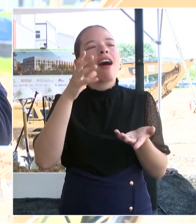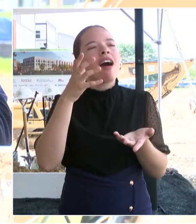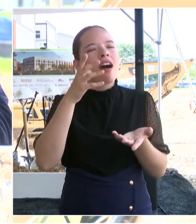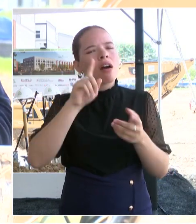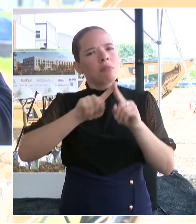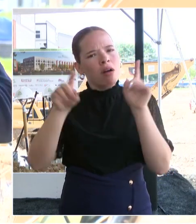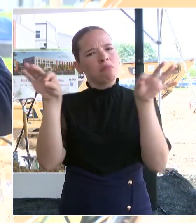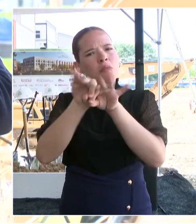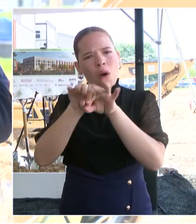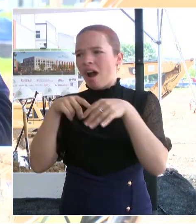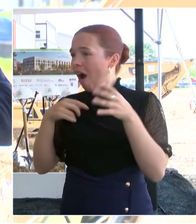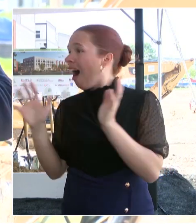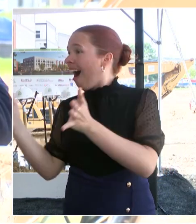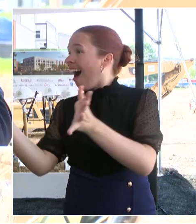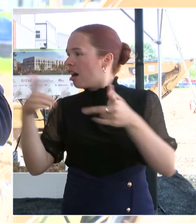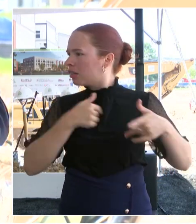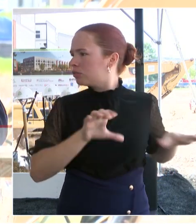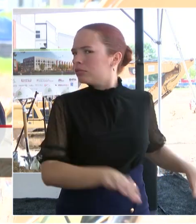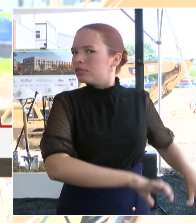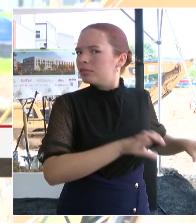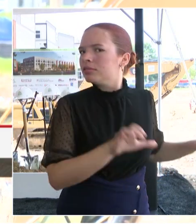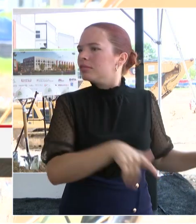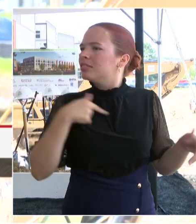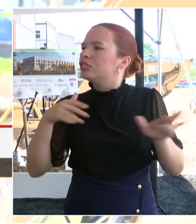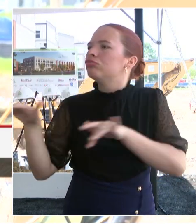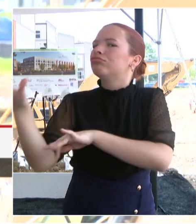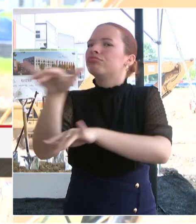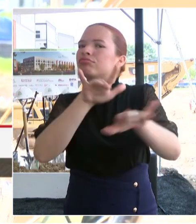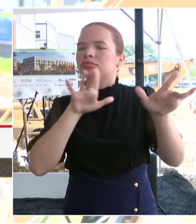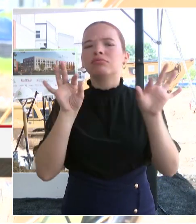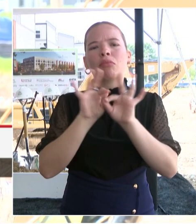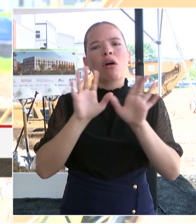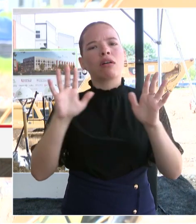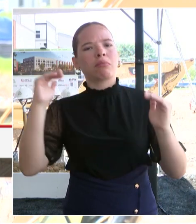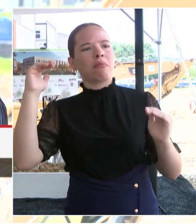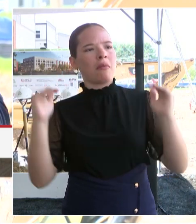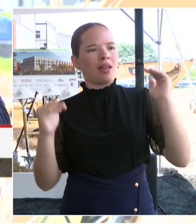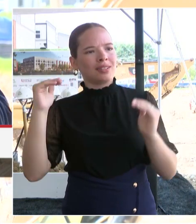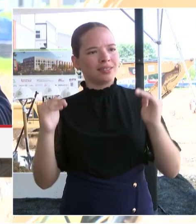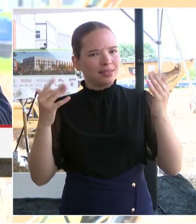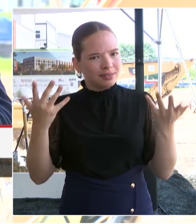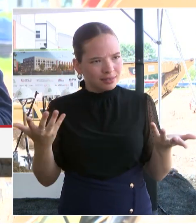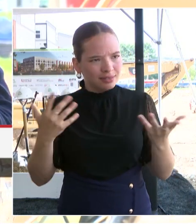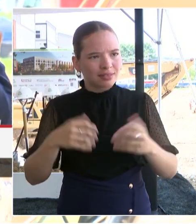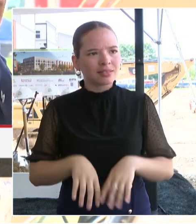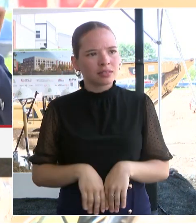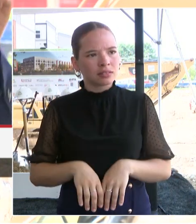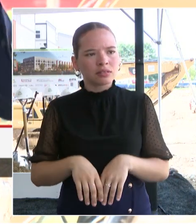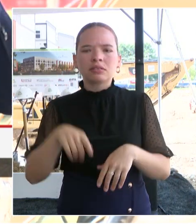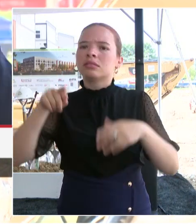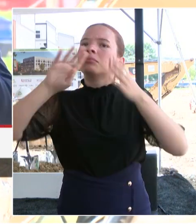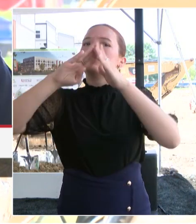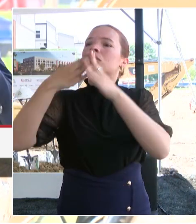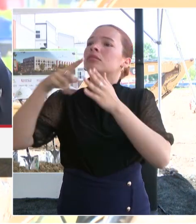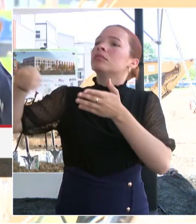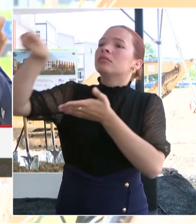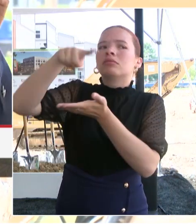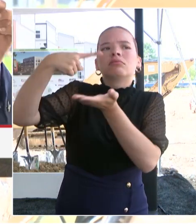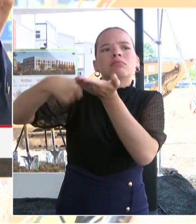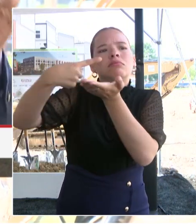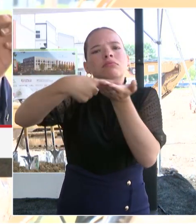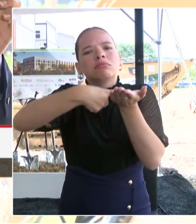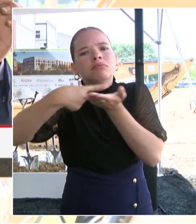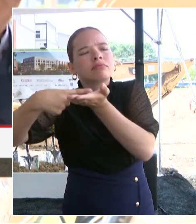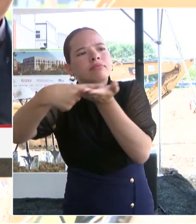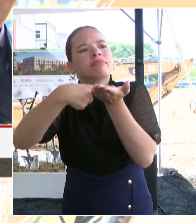this project. We often talk in this city about community, and as you heard me say, there is no better model that